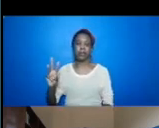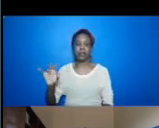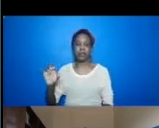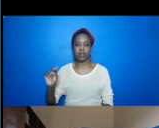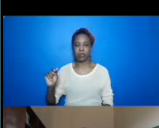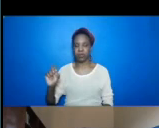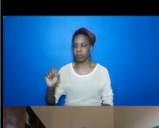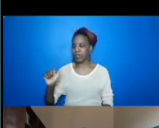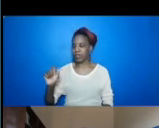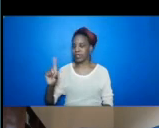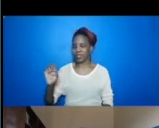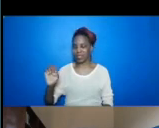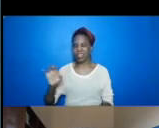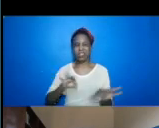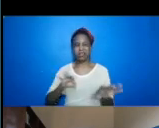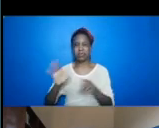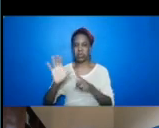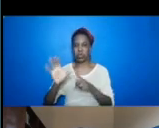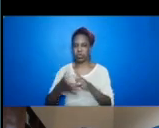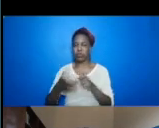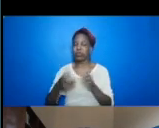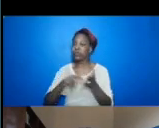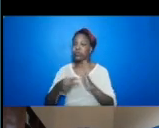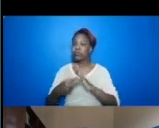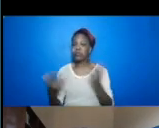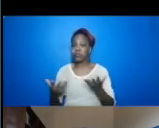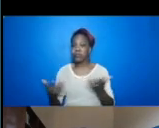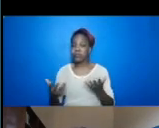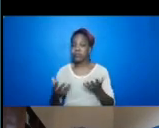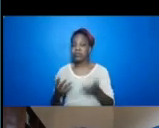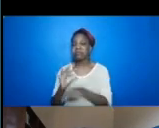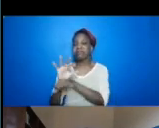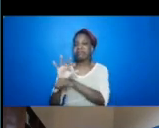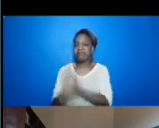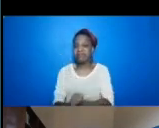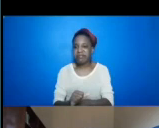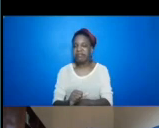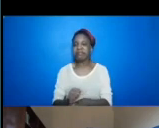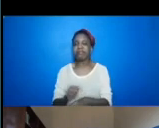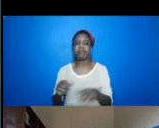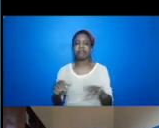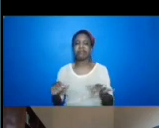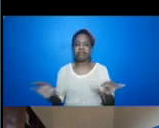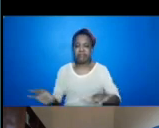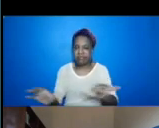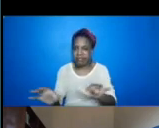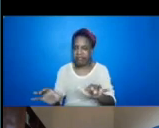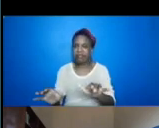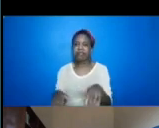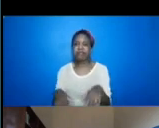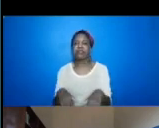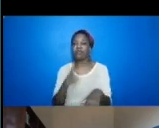of practices. So our culture is based on practices that are held in place by narratives. And